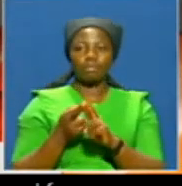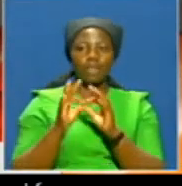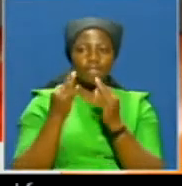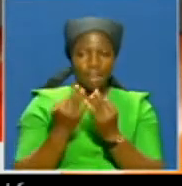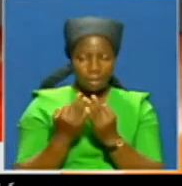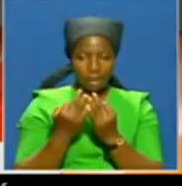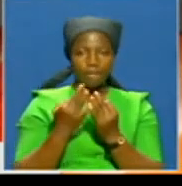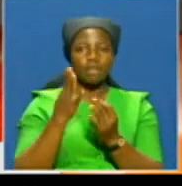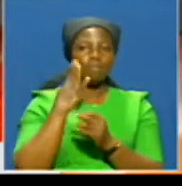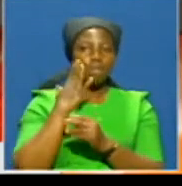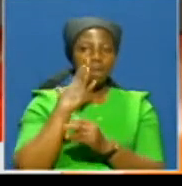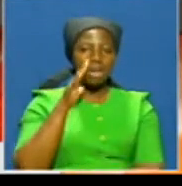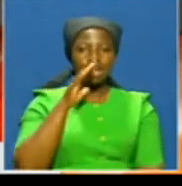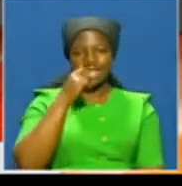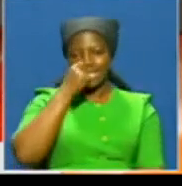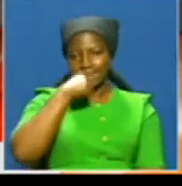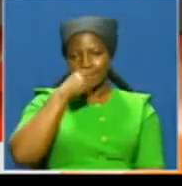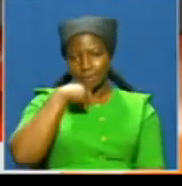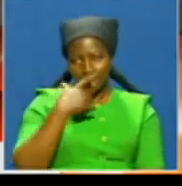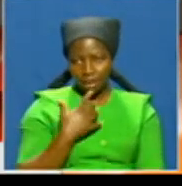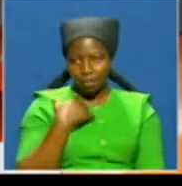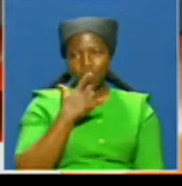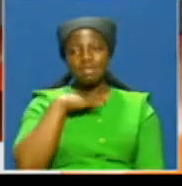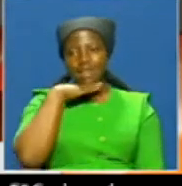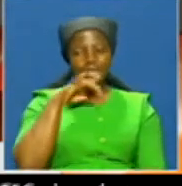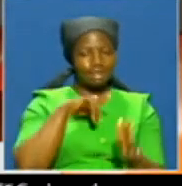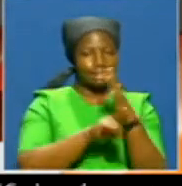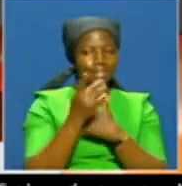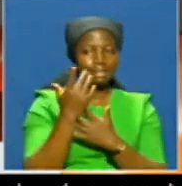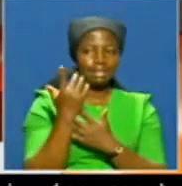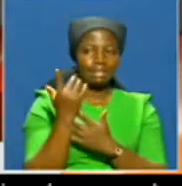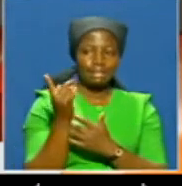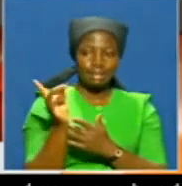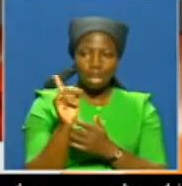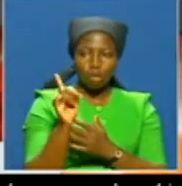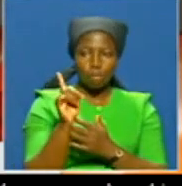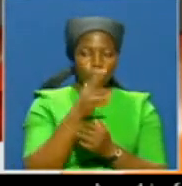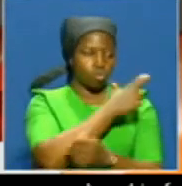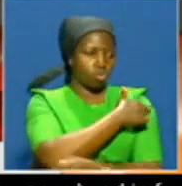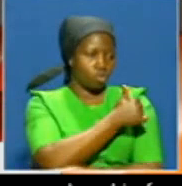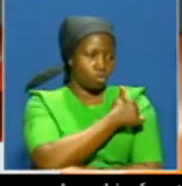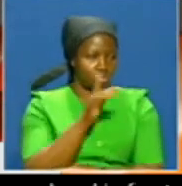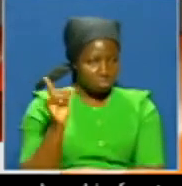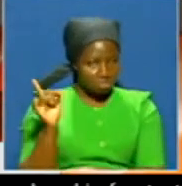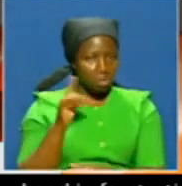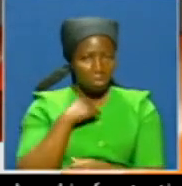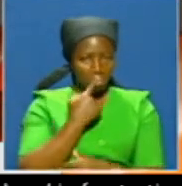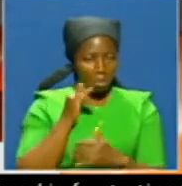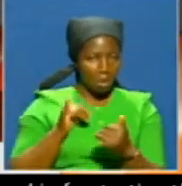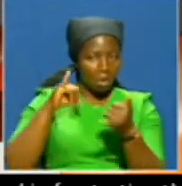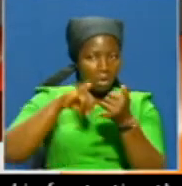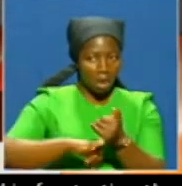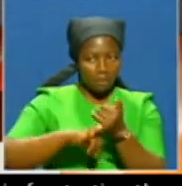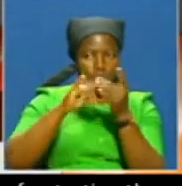who passed on last night at a Nairobi hospital. Mama Dorcas was wife to the late Cabinet Minister William Ole